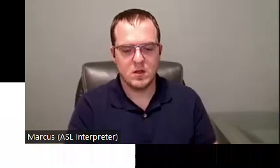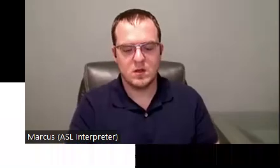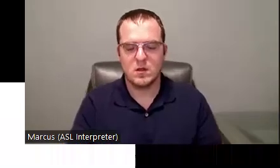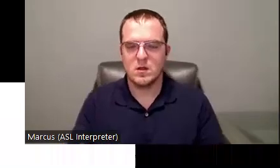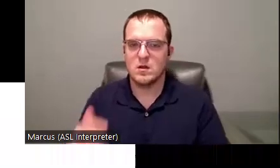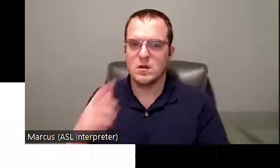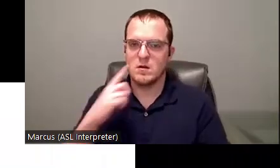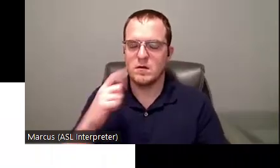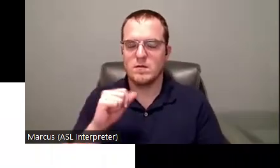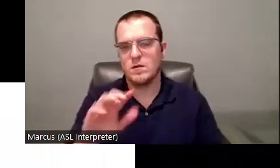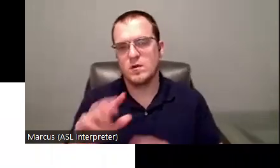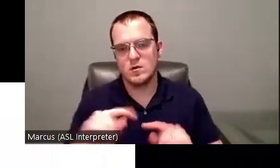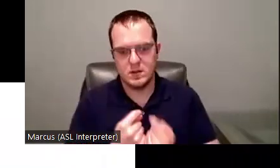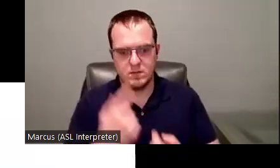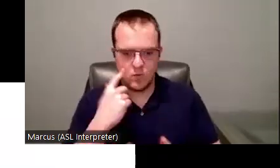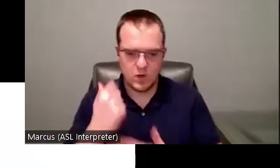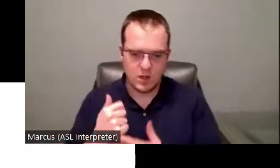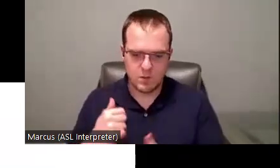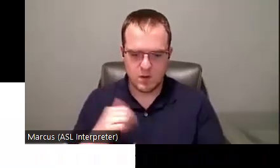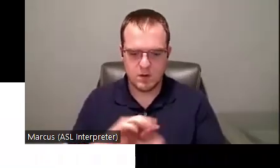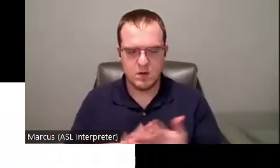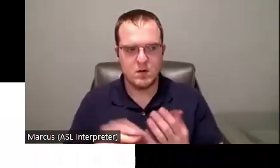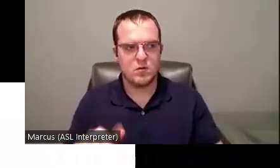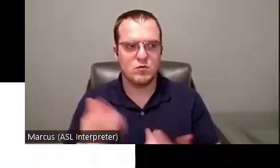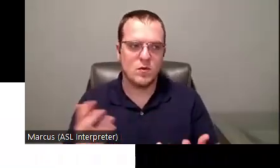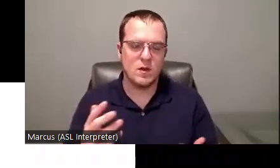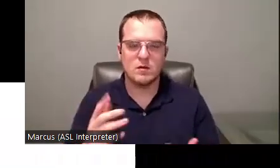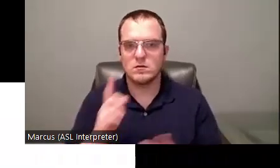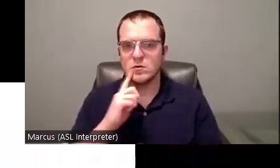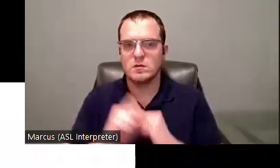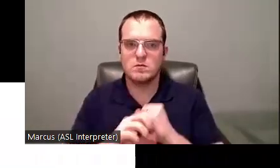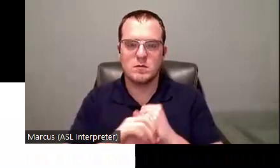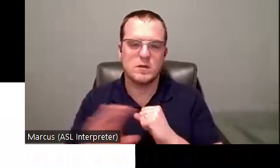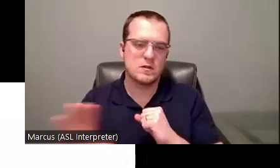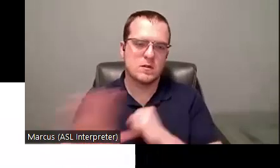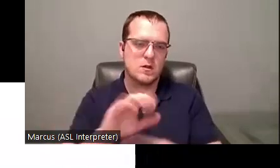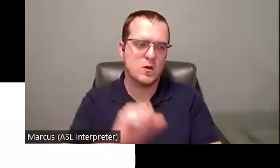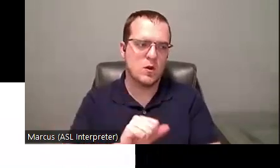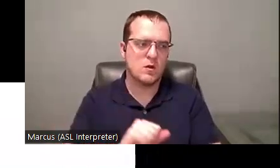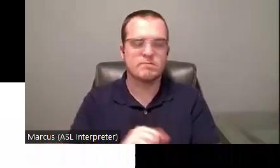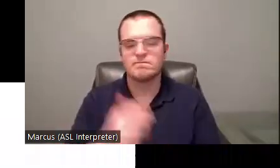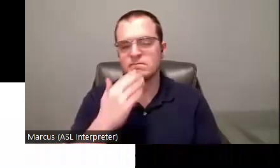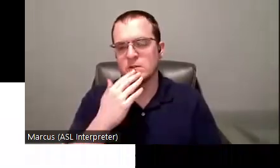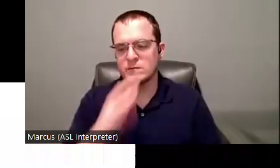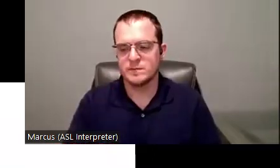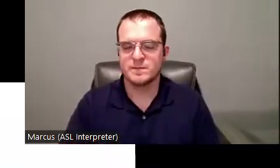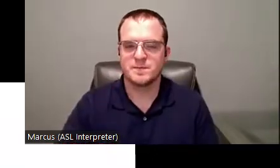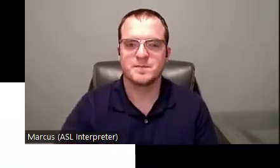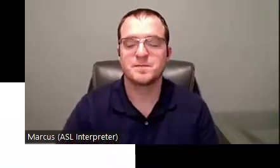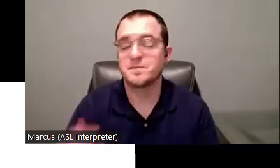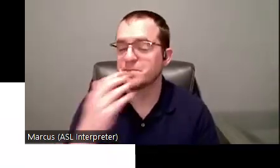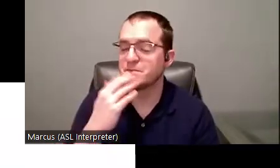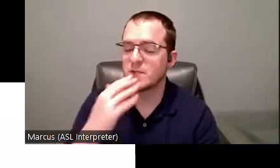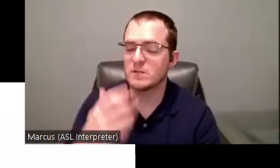comms team for helping to, put that out and really publicize the work that's being done. So thanks to everyone. Thank you, Mr.